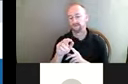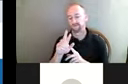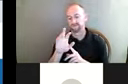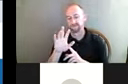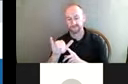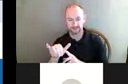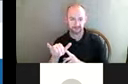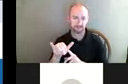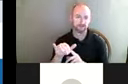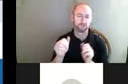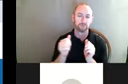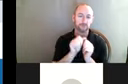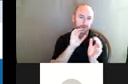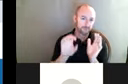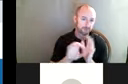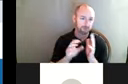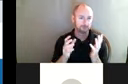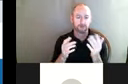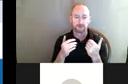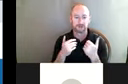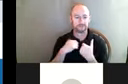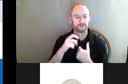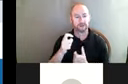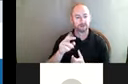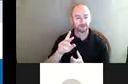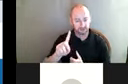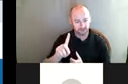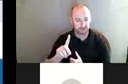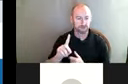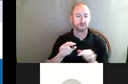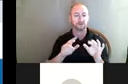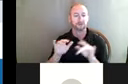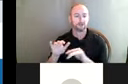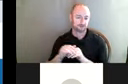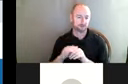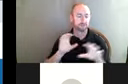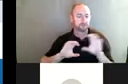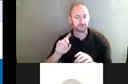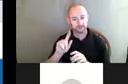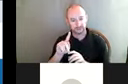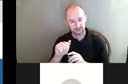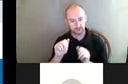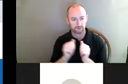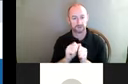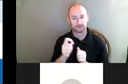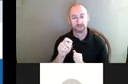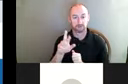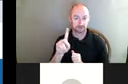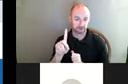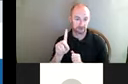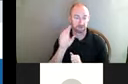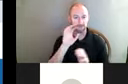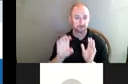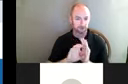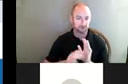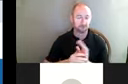photomicrograph images. We have XRD and XRF geochemistry data with XRD spectrograph